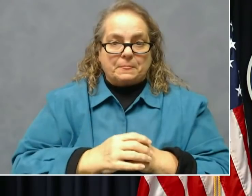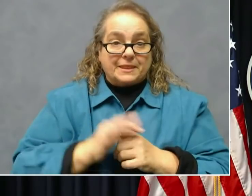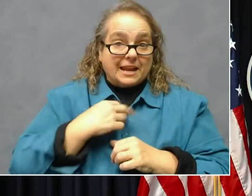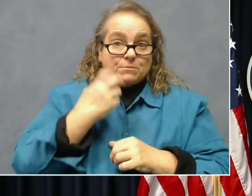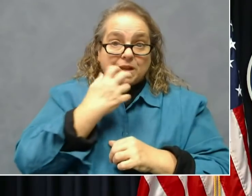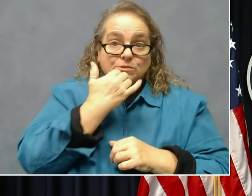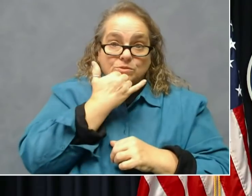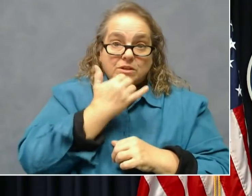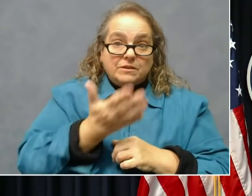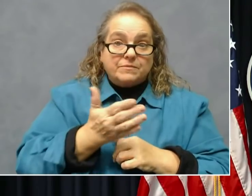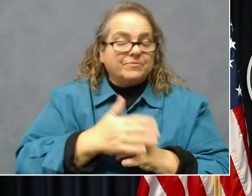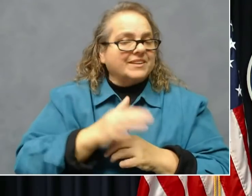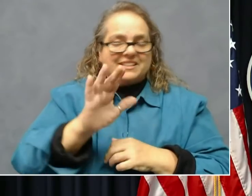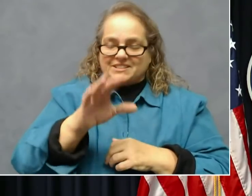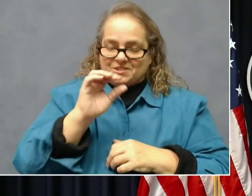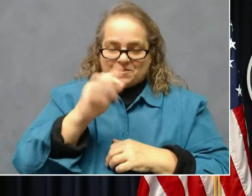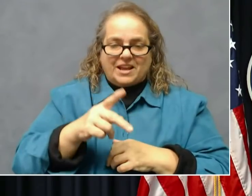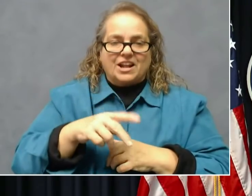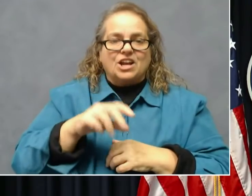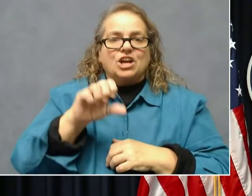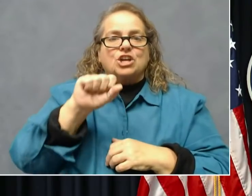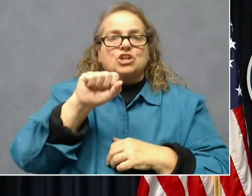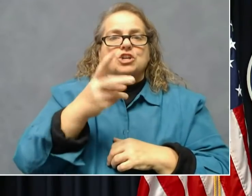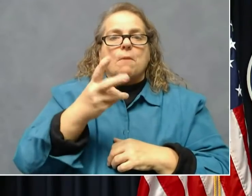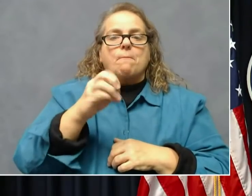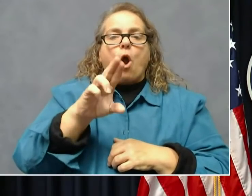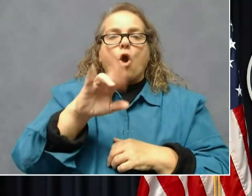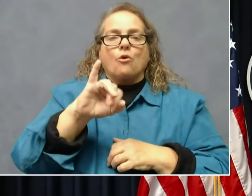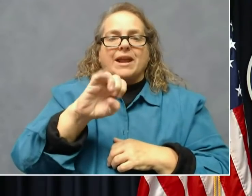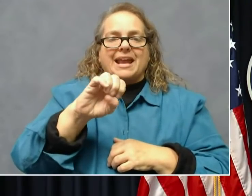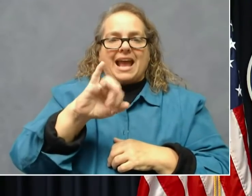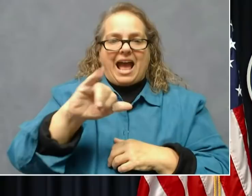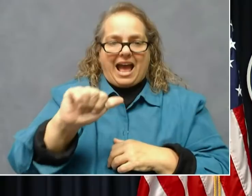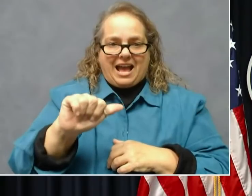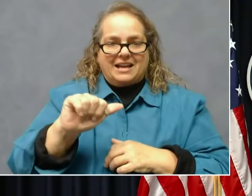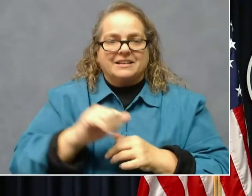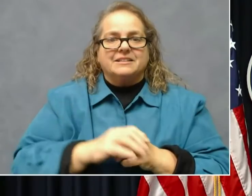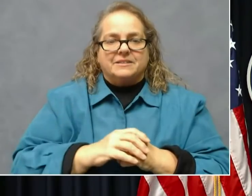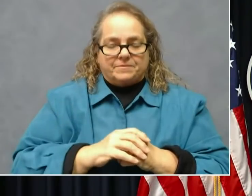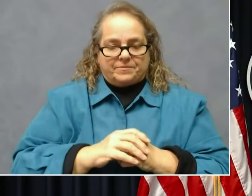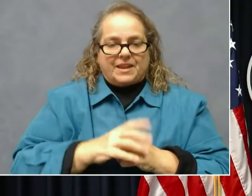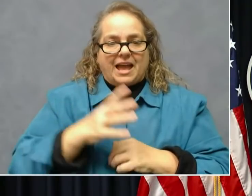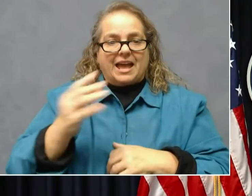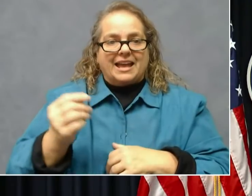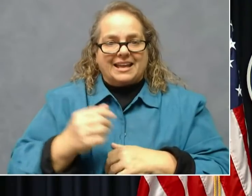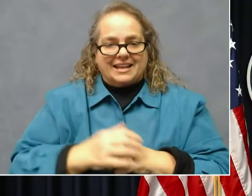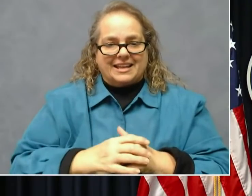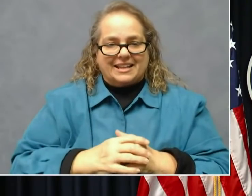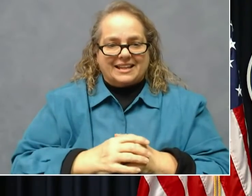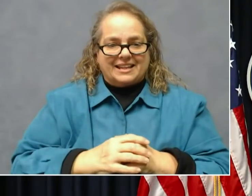It's okay. It's Shamaria. Shamaria, okay.